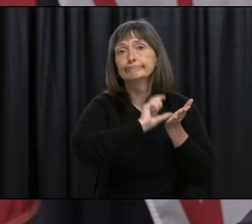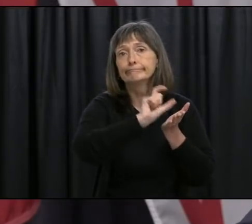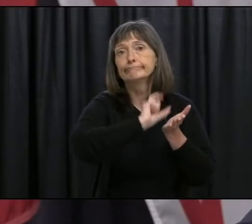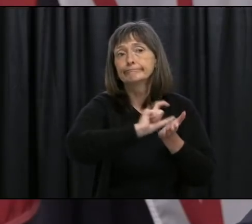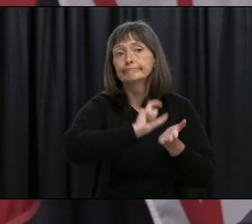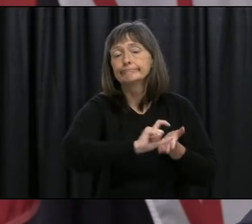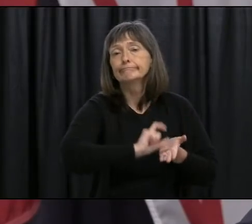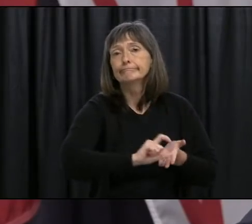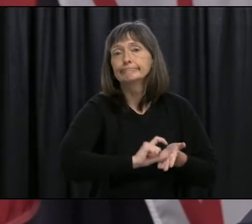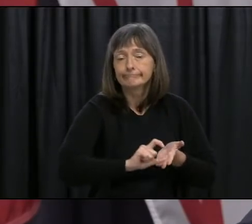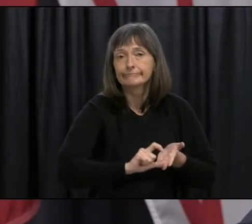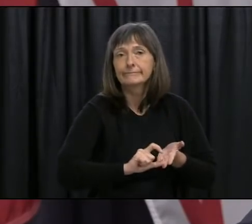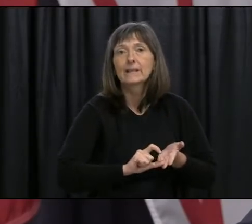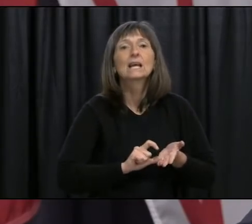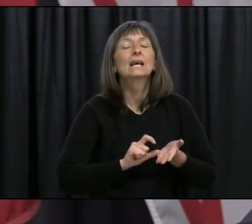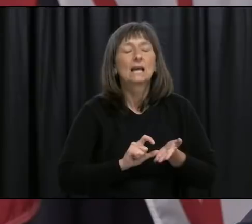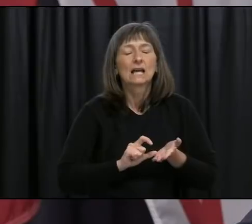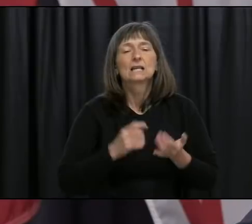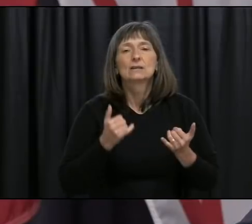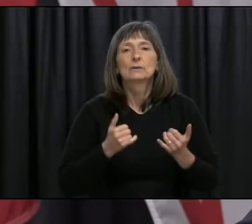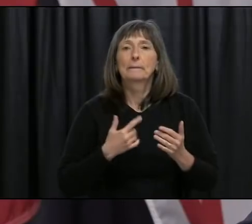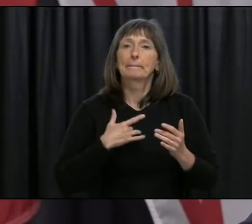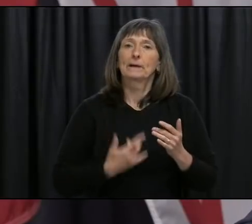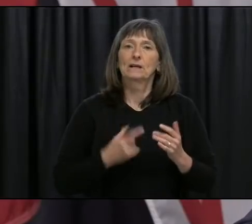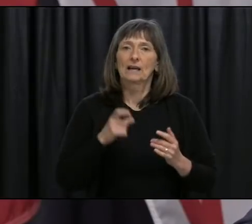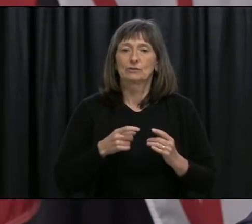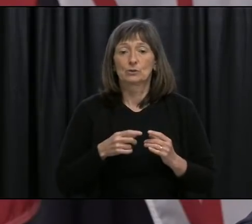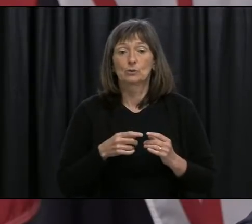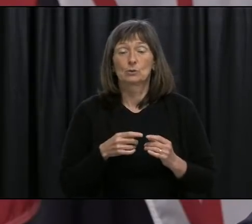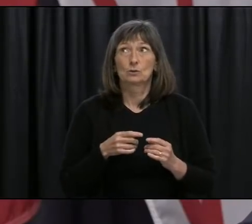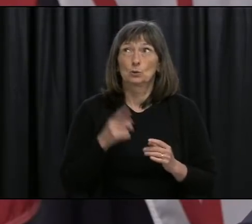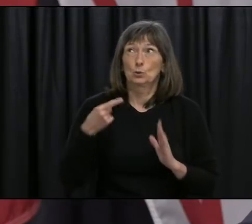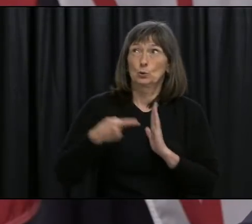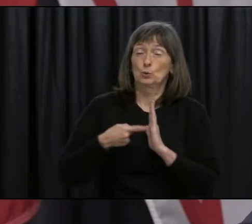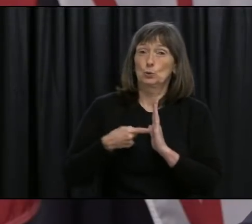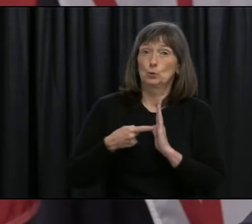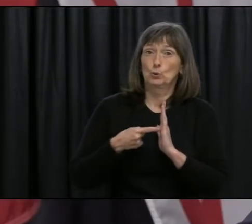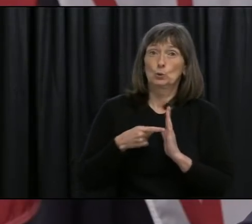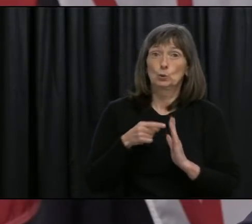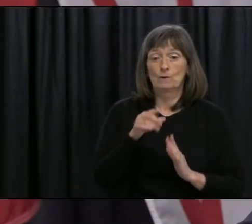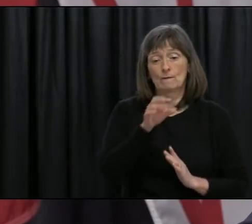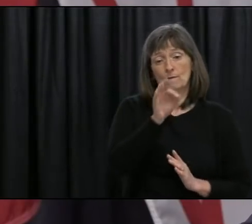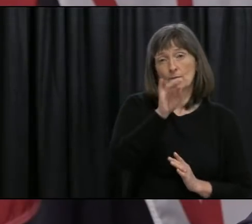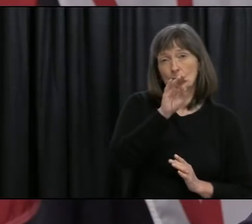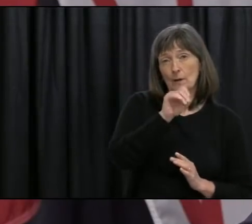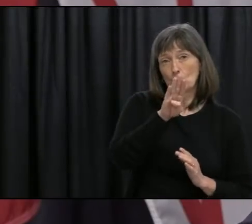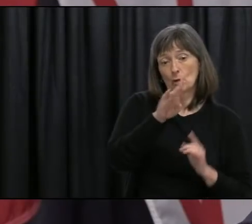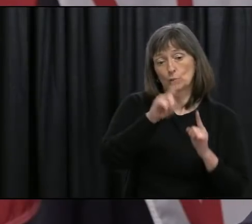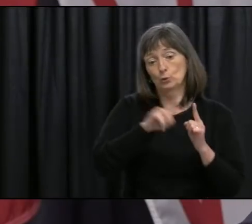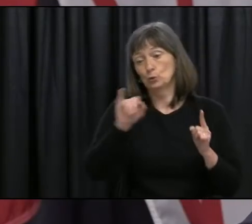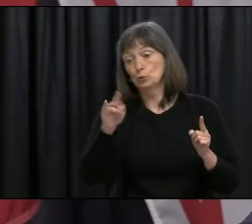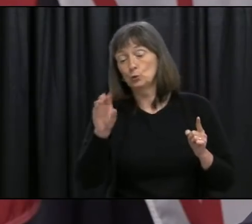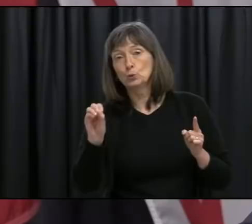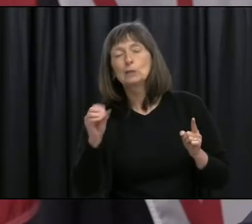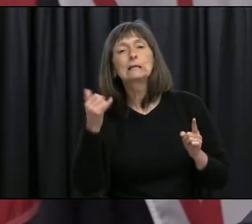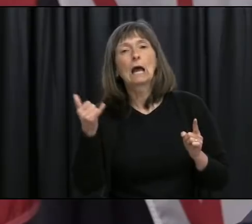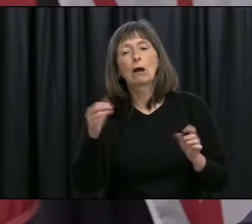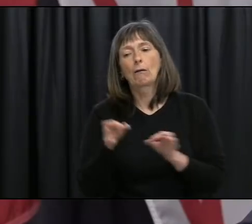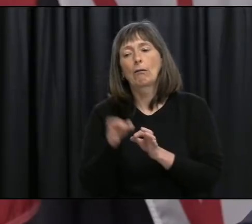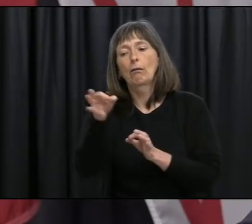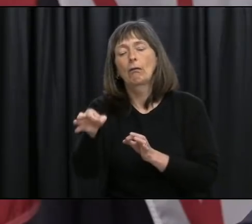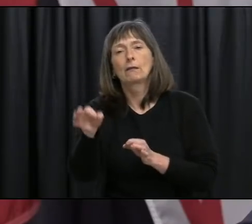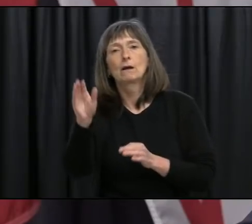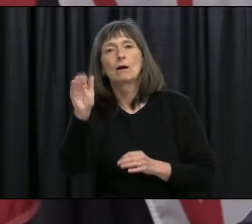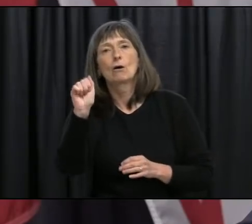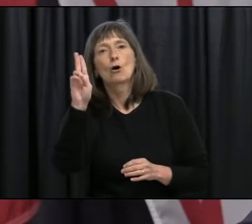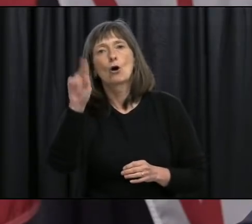the filing time of those tax amounts. They would have been normally from, let's say, February to June. You can now extend this into